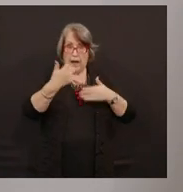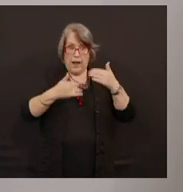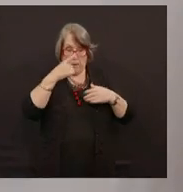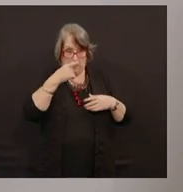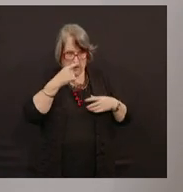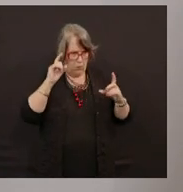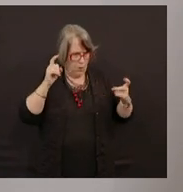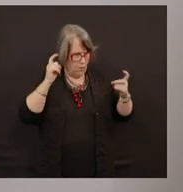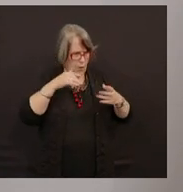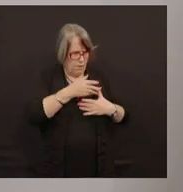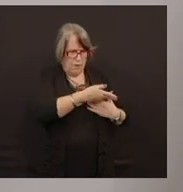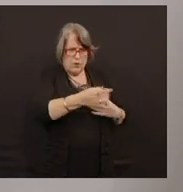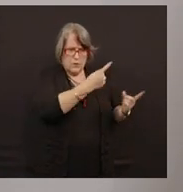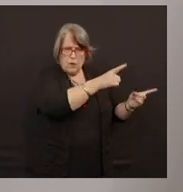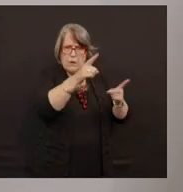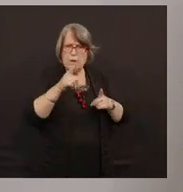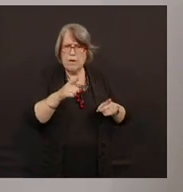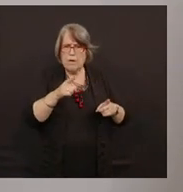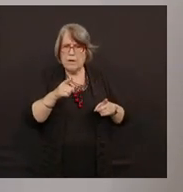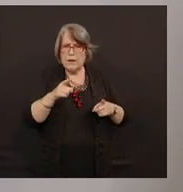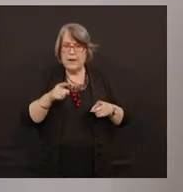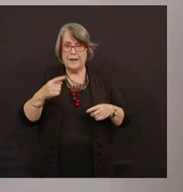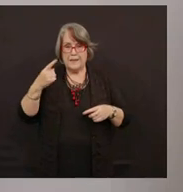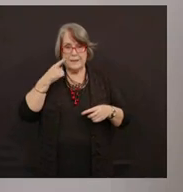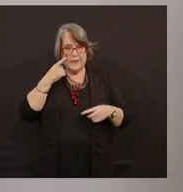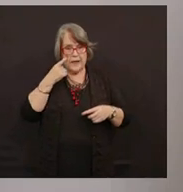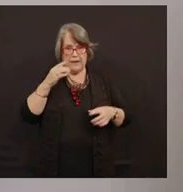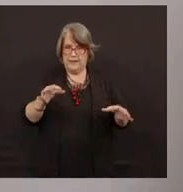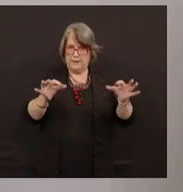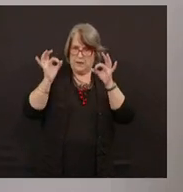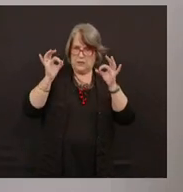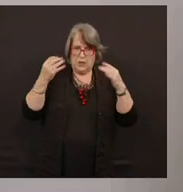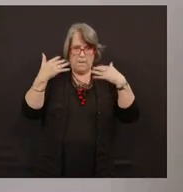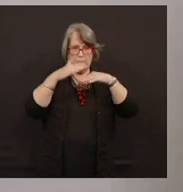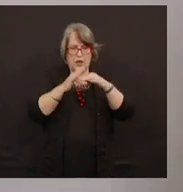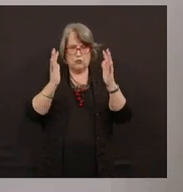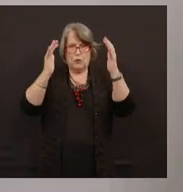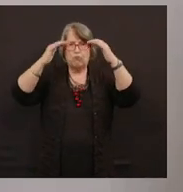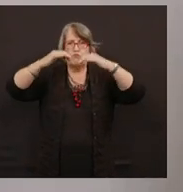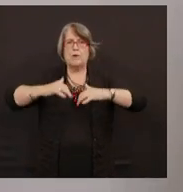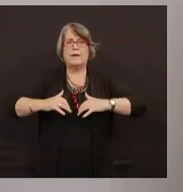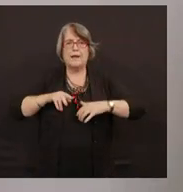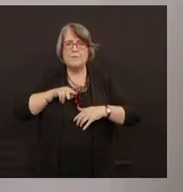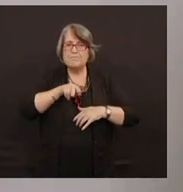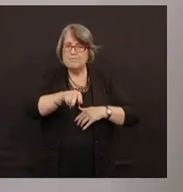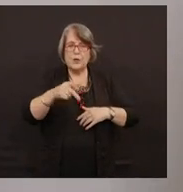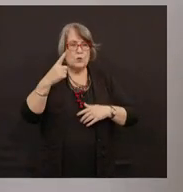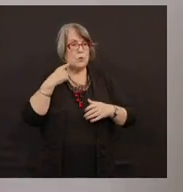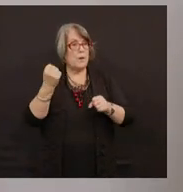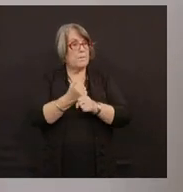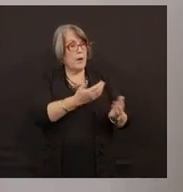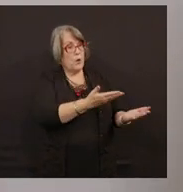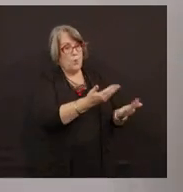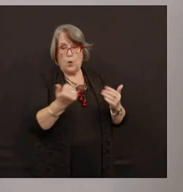concerned about. We can break down the binaries between specialist and mainstream and find ways to welcome people